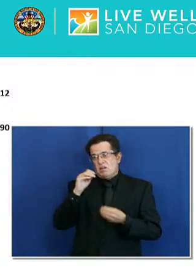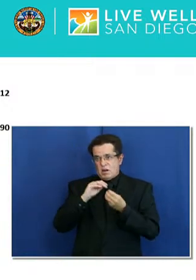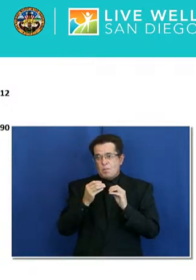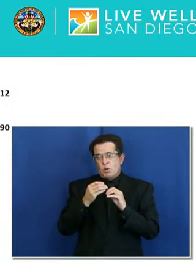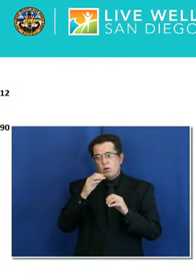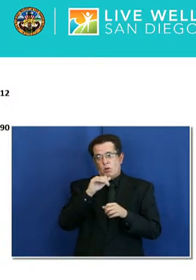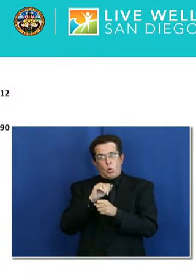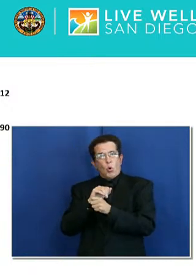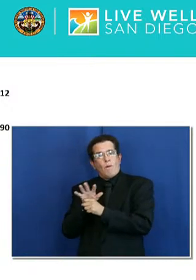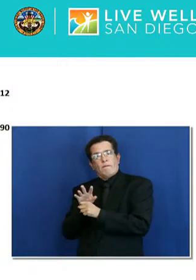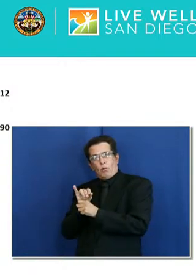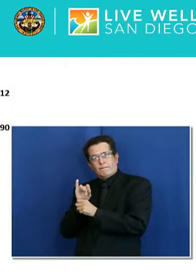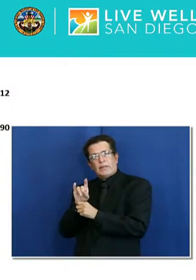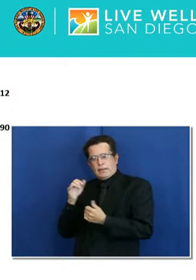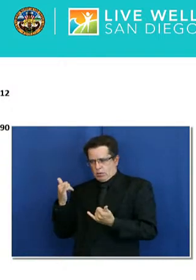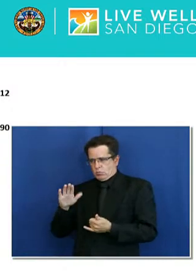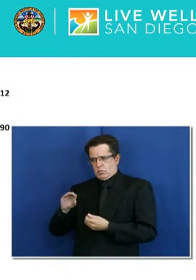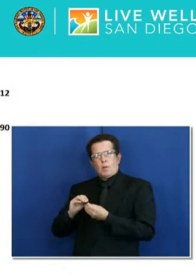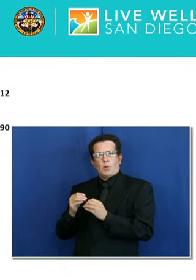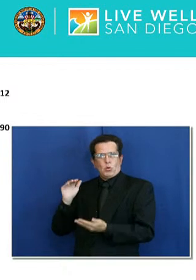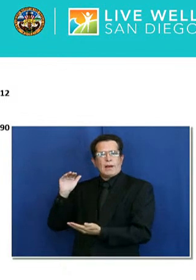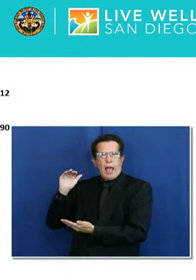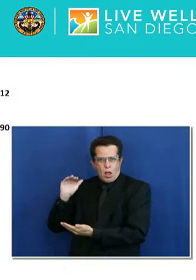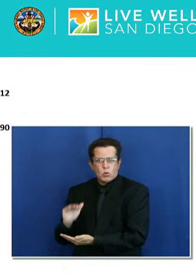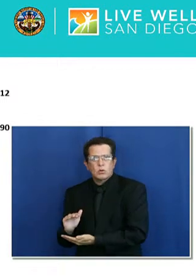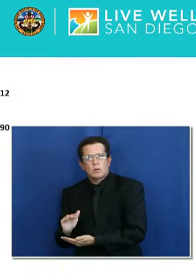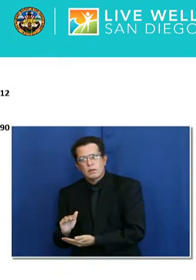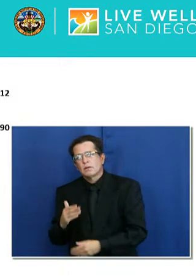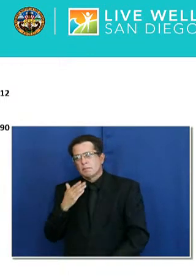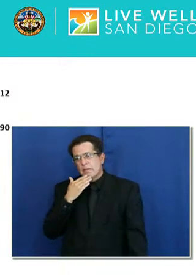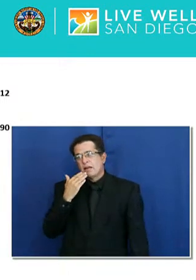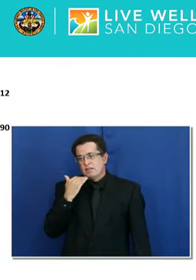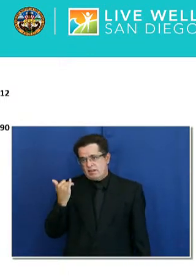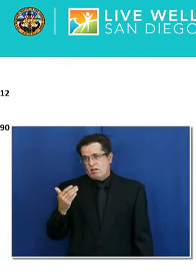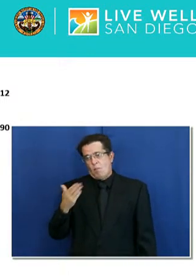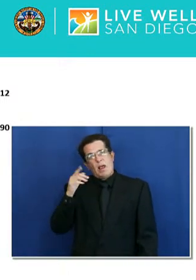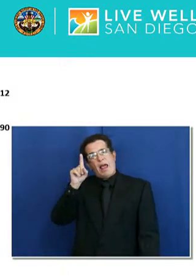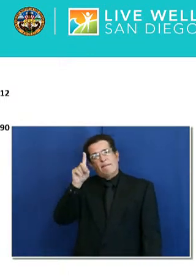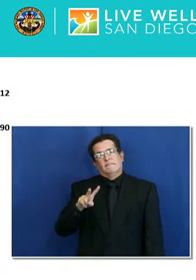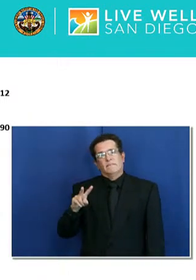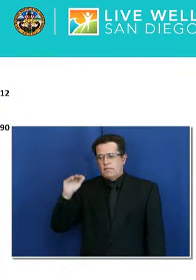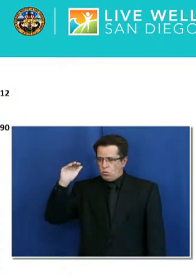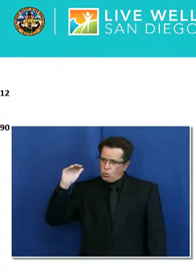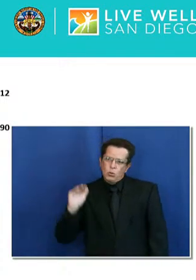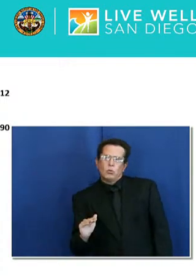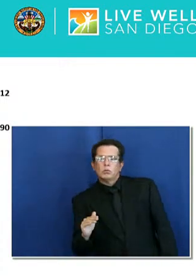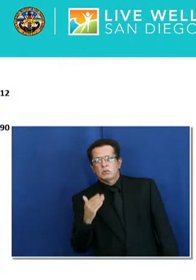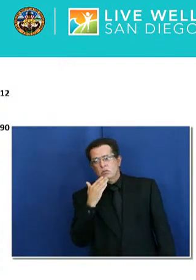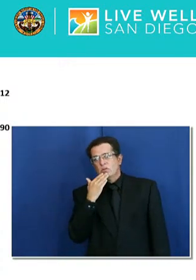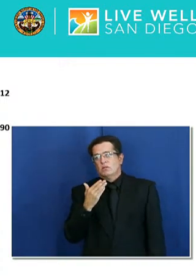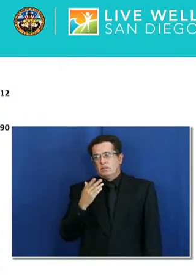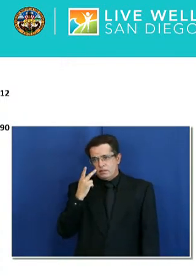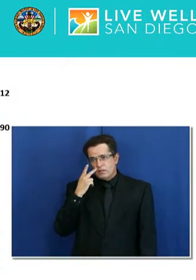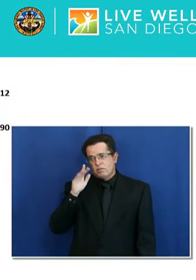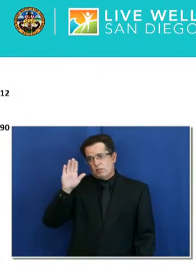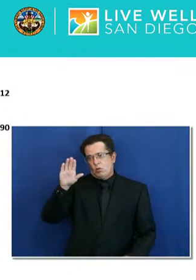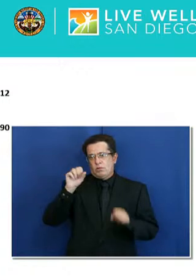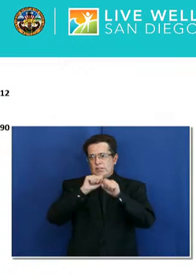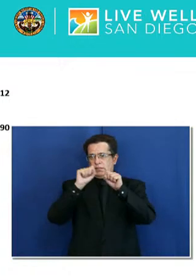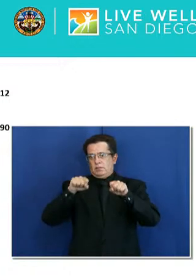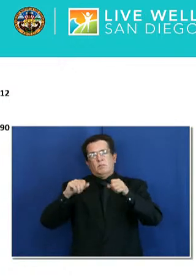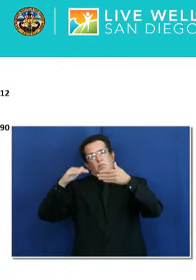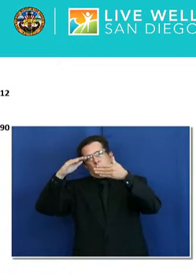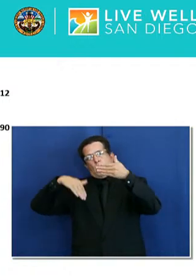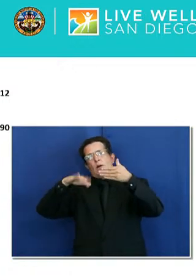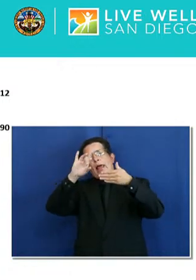pretty significantly from where they were, not quite in half, but close to that. And then you see the total system utilization well below the